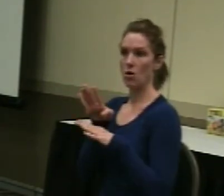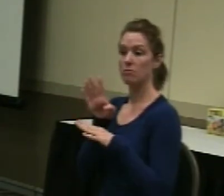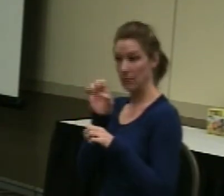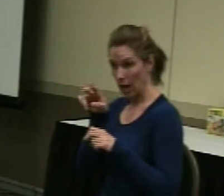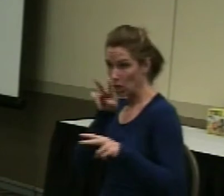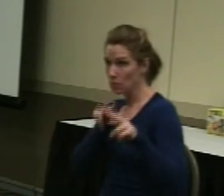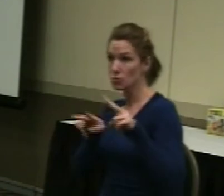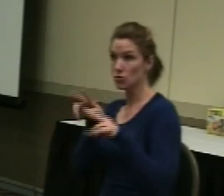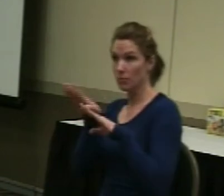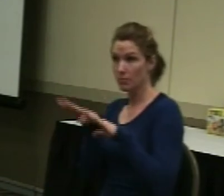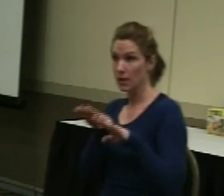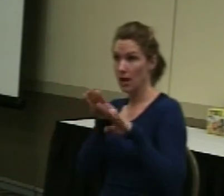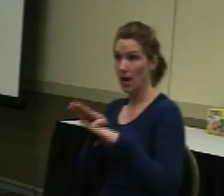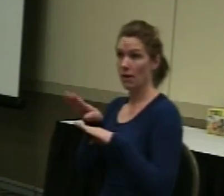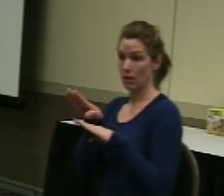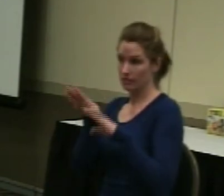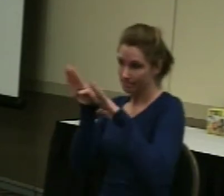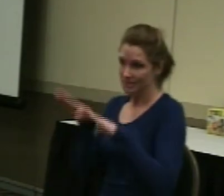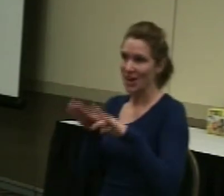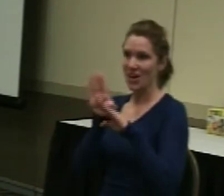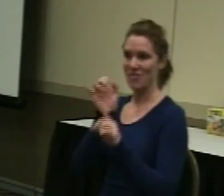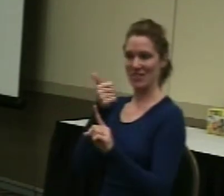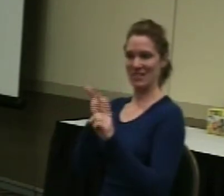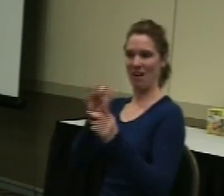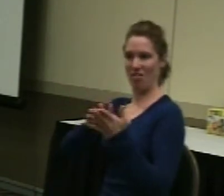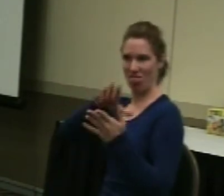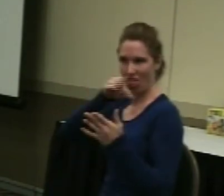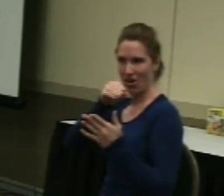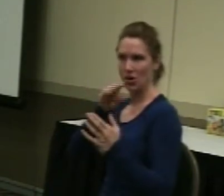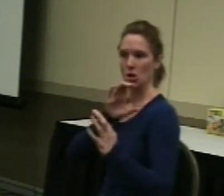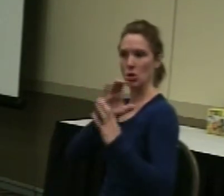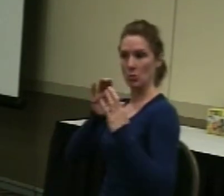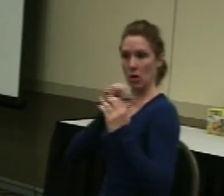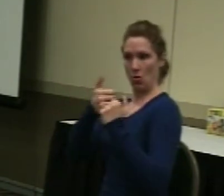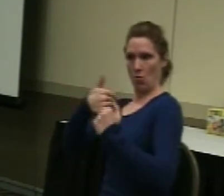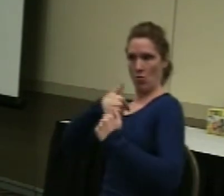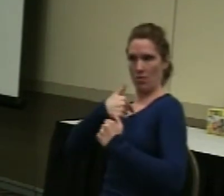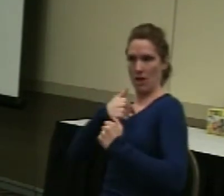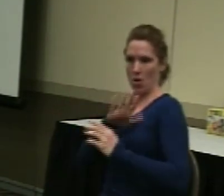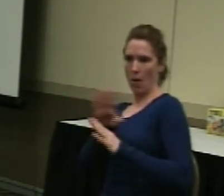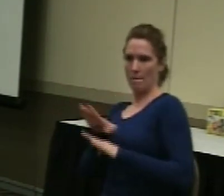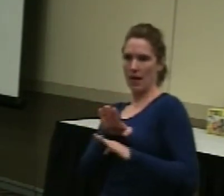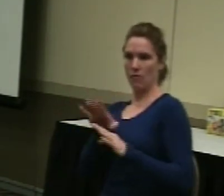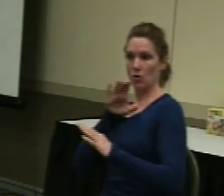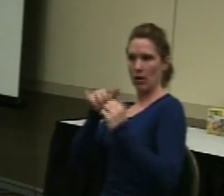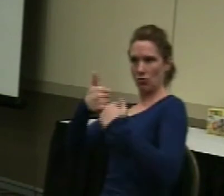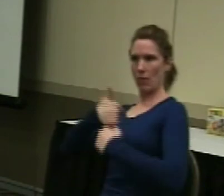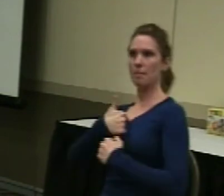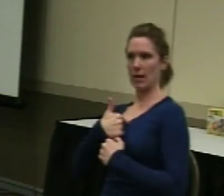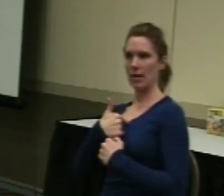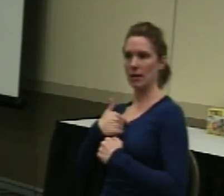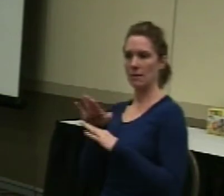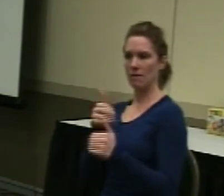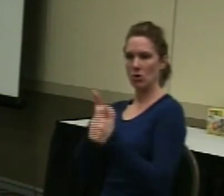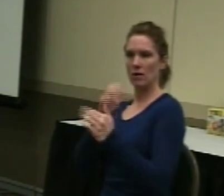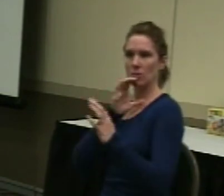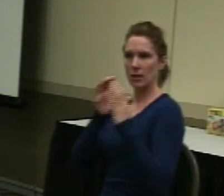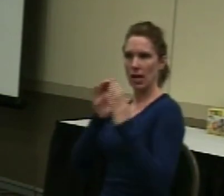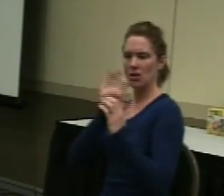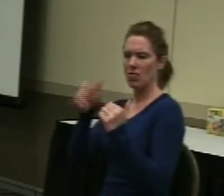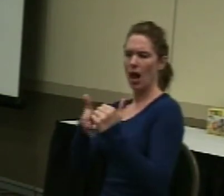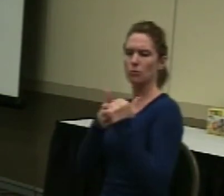is observable, behavior is learned. She's communicating to me by what she's doing. That helps you so